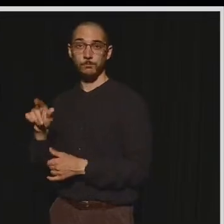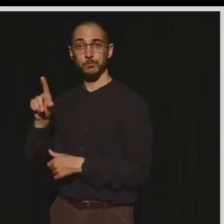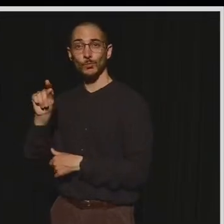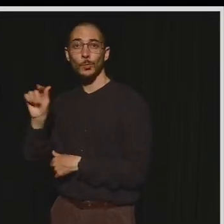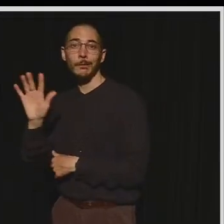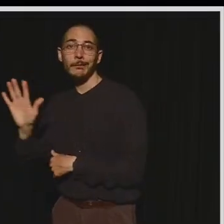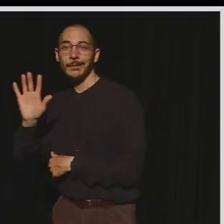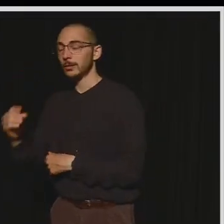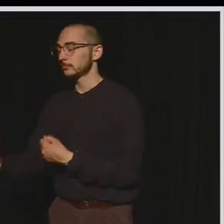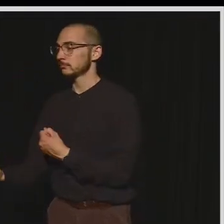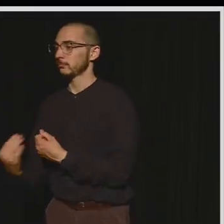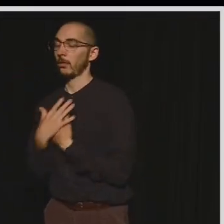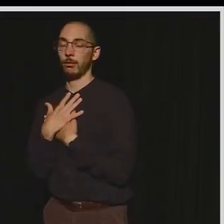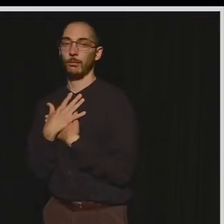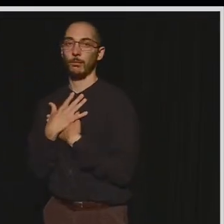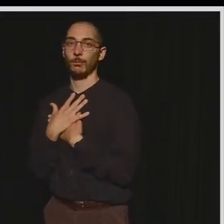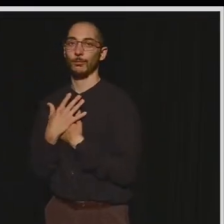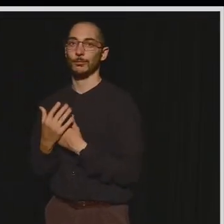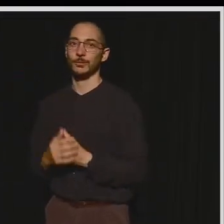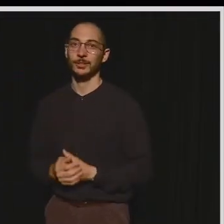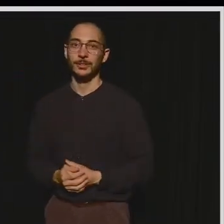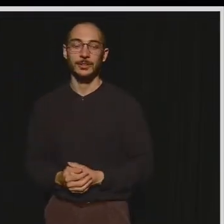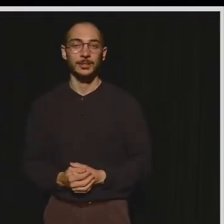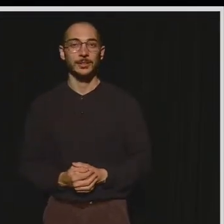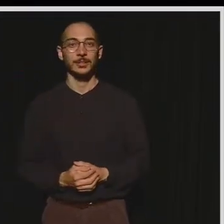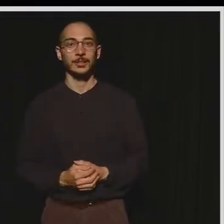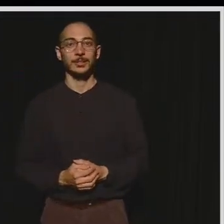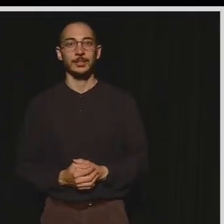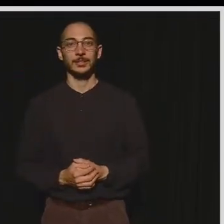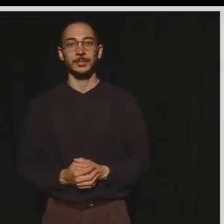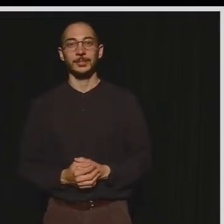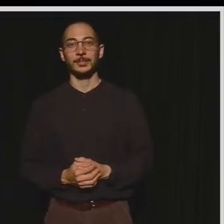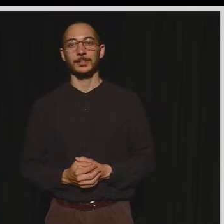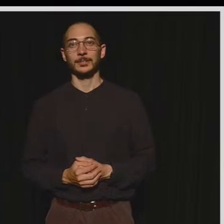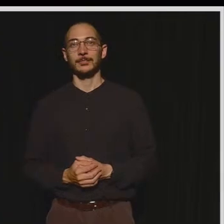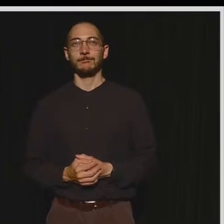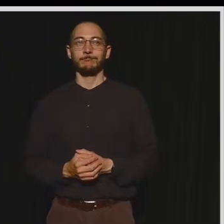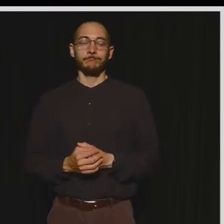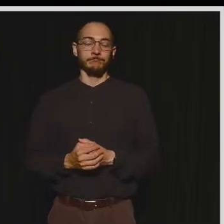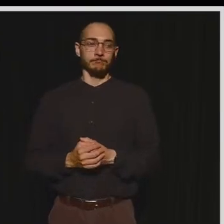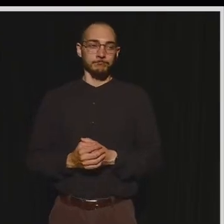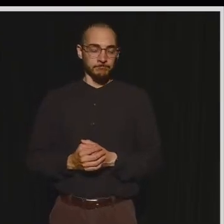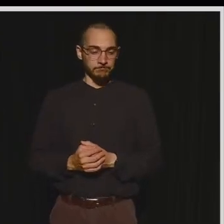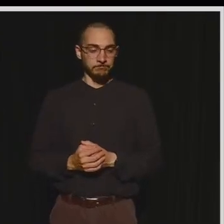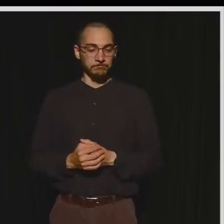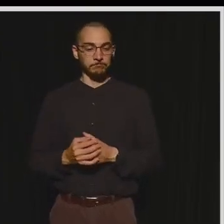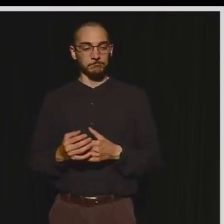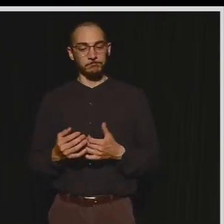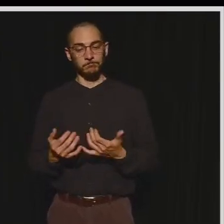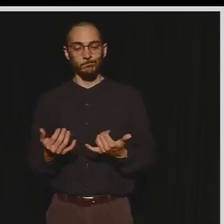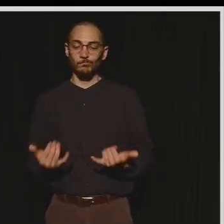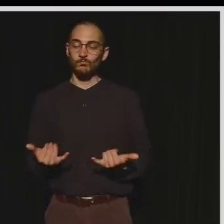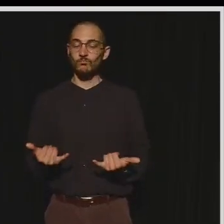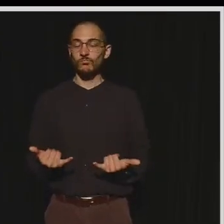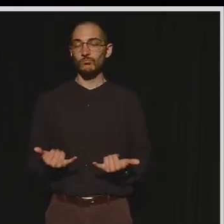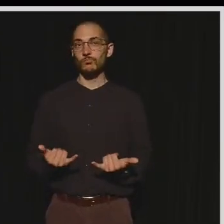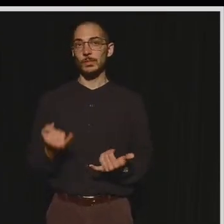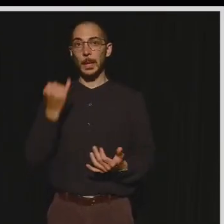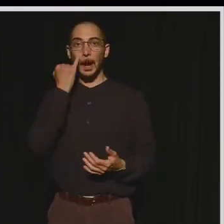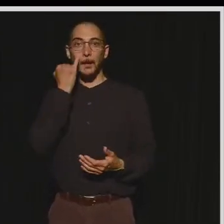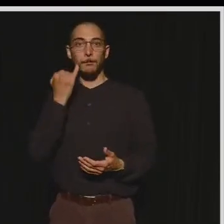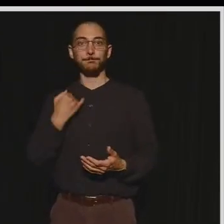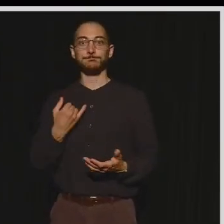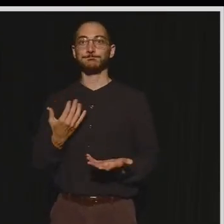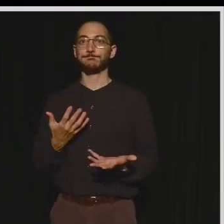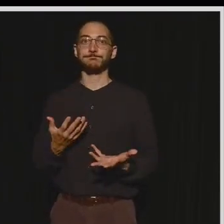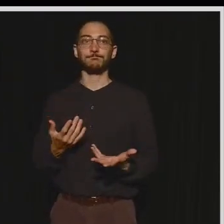into, where I may police and censor myself in the presence of those who